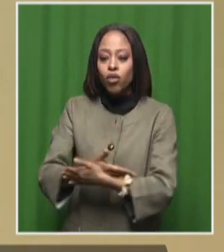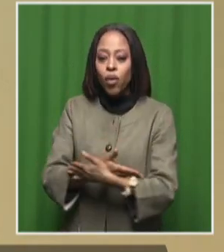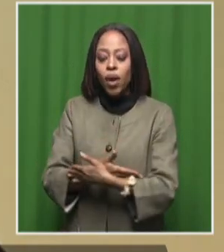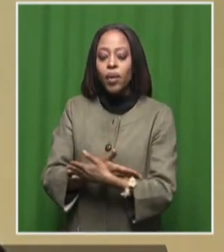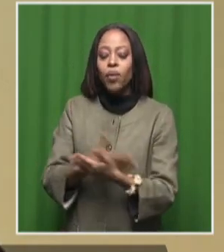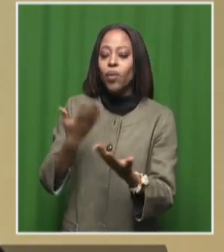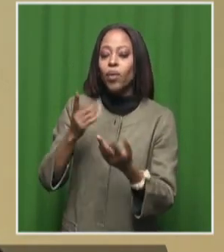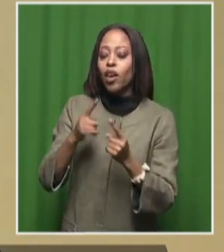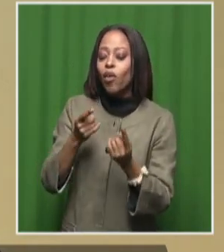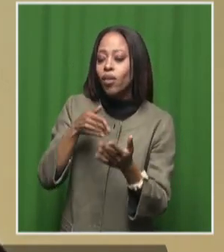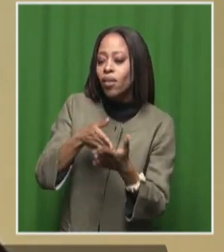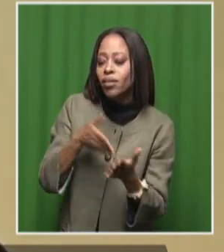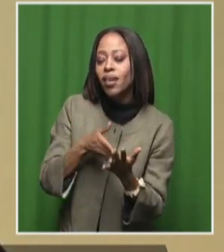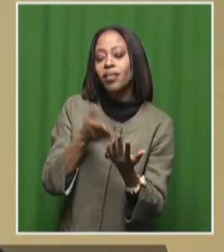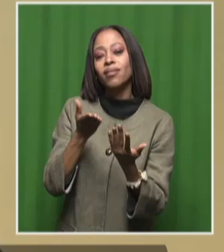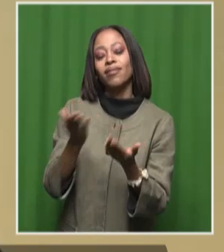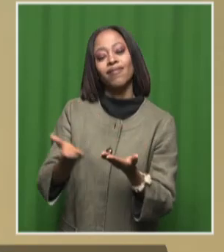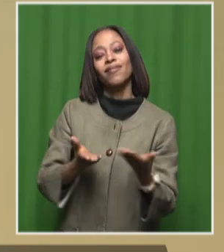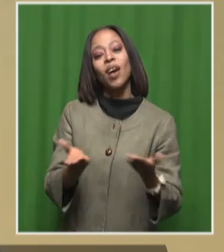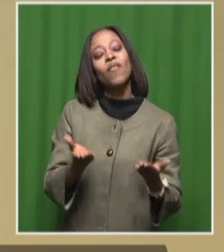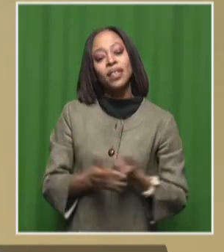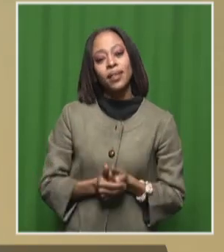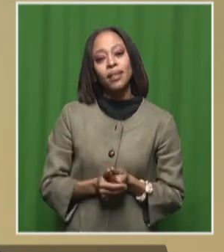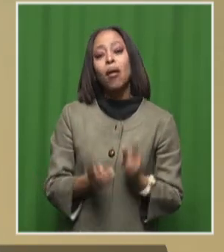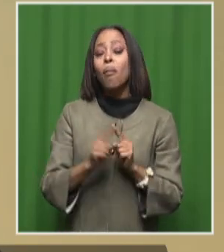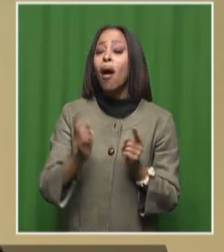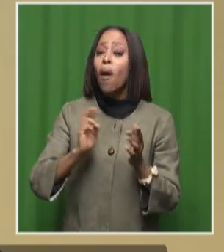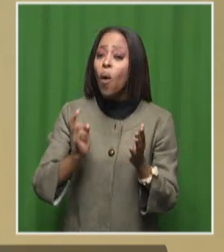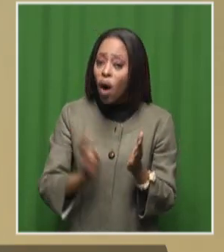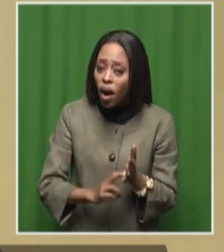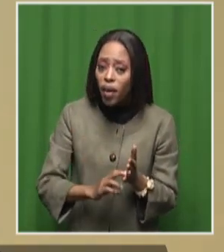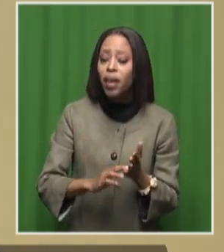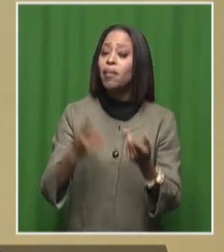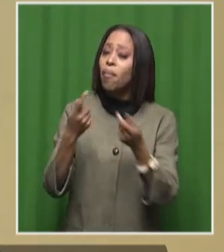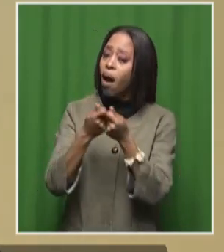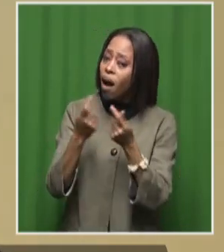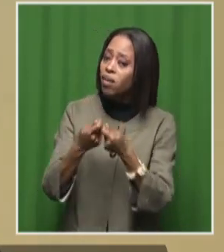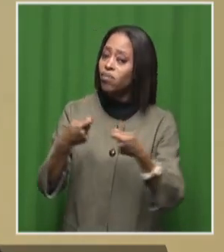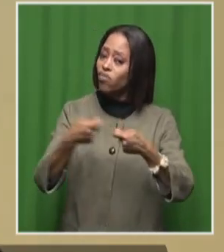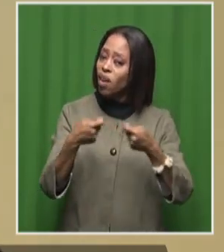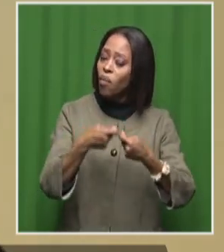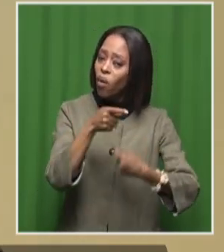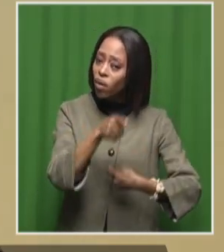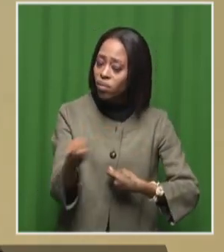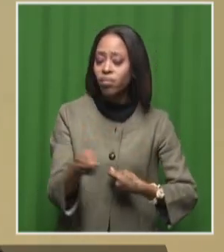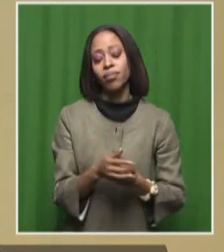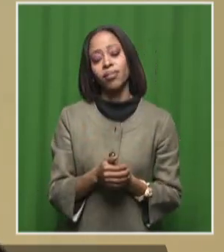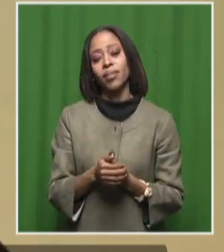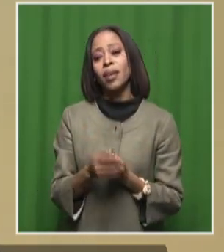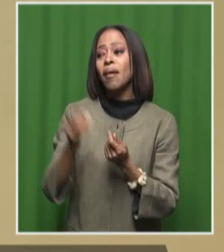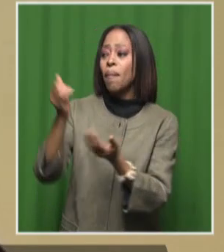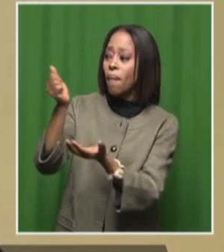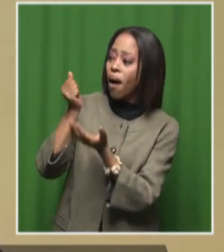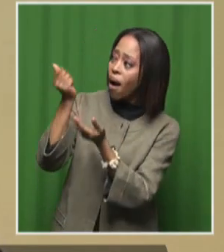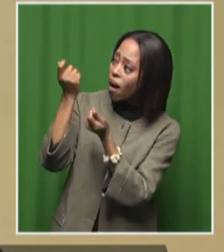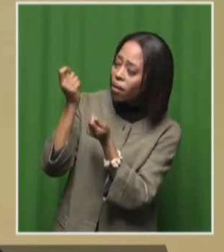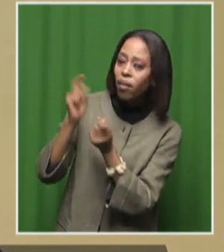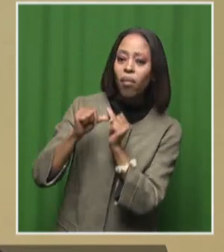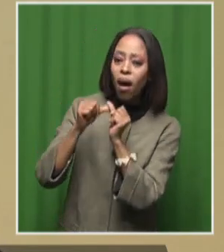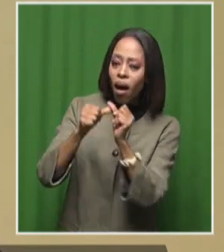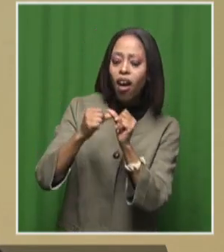But as I said before, bottom line, we need healthcare financing. Yeah. And this healthcare financing has to be